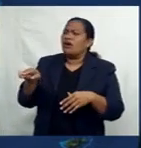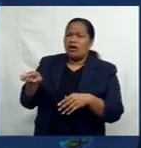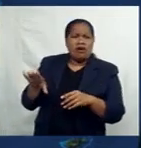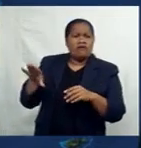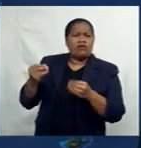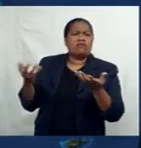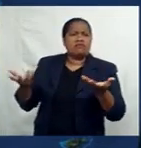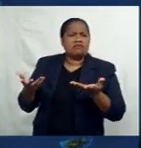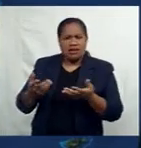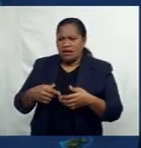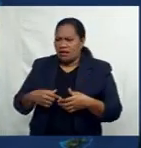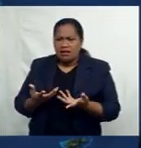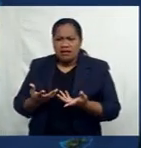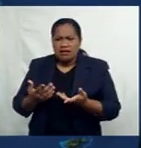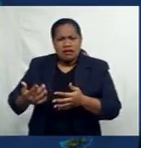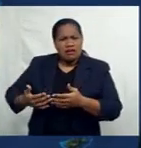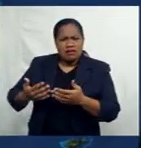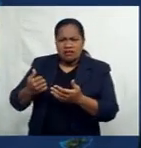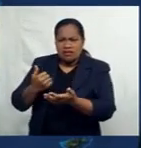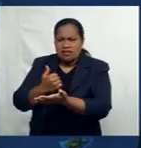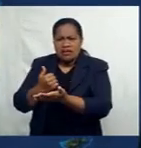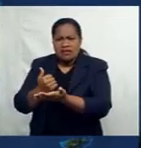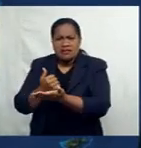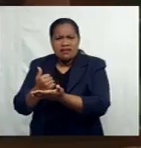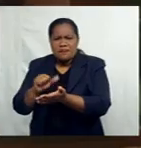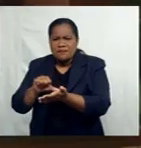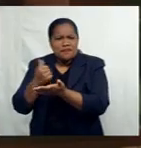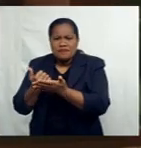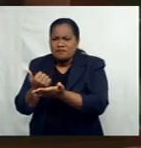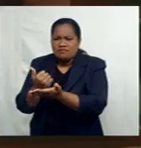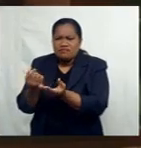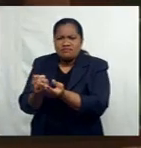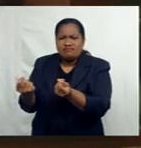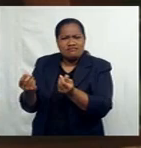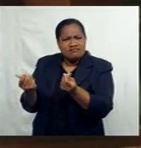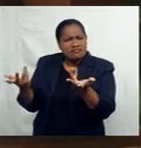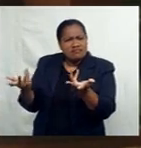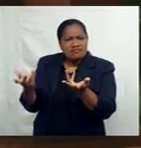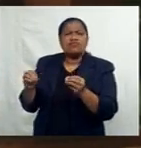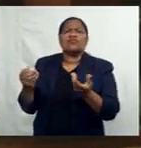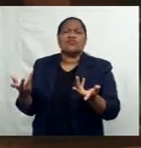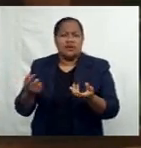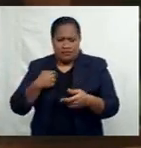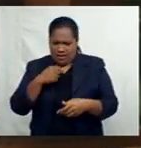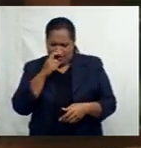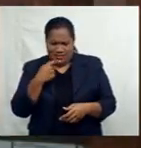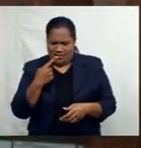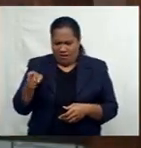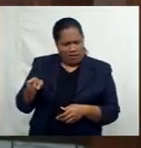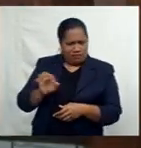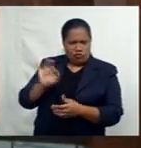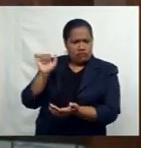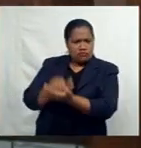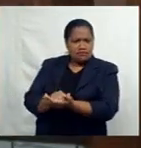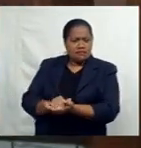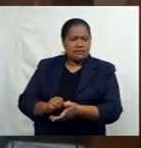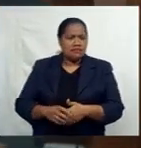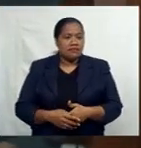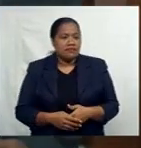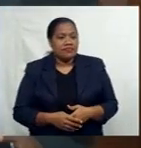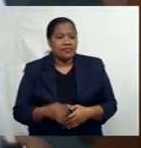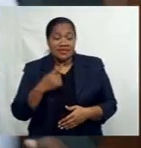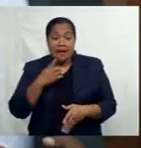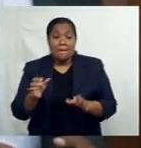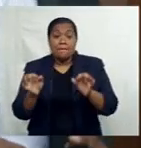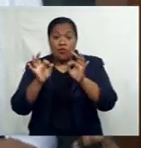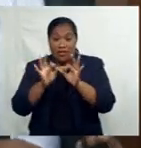from. I think I know his sources, but they are not, I can say that they are not correct. He says Bulitabu's attempts